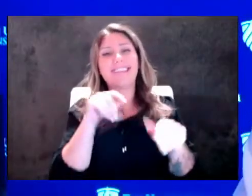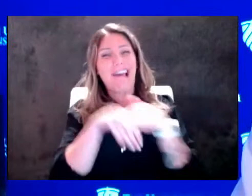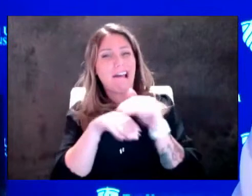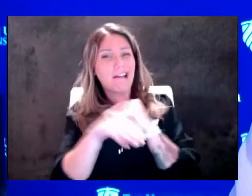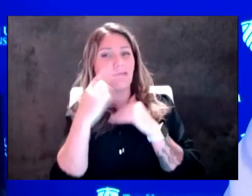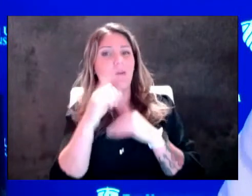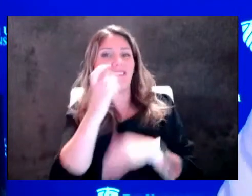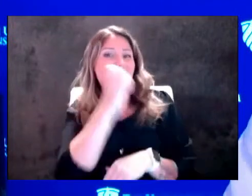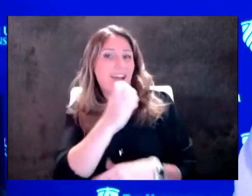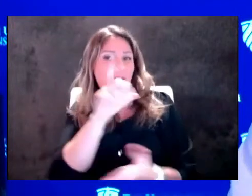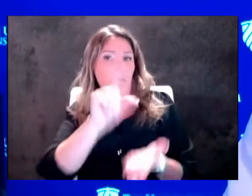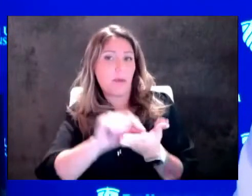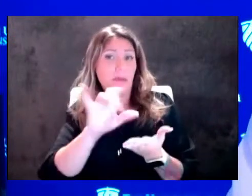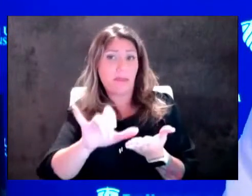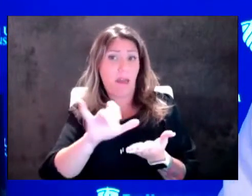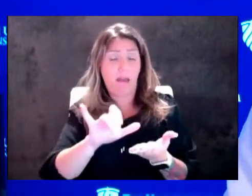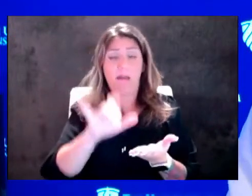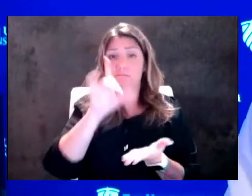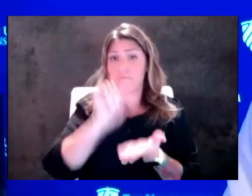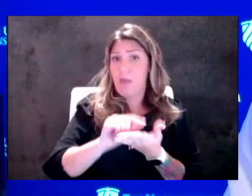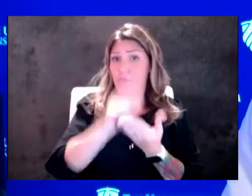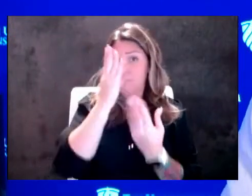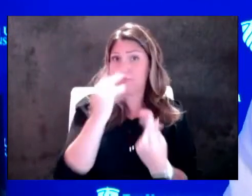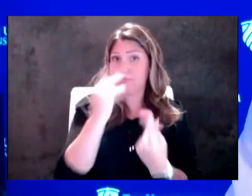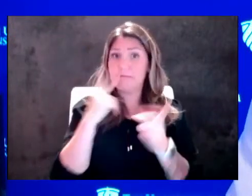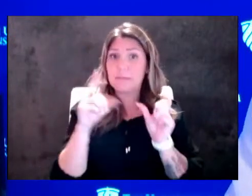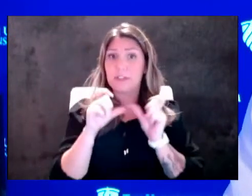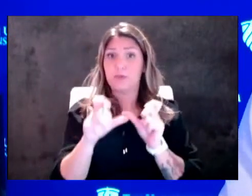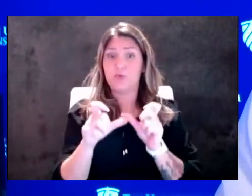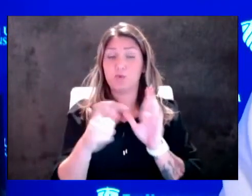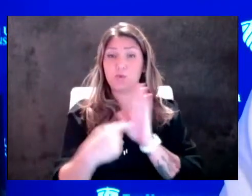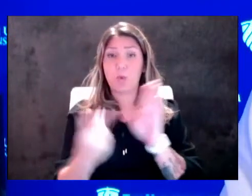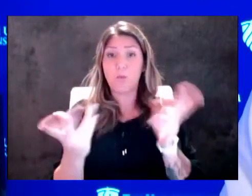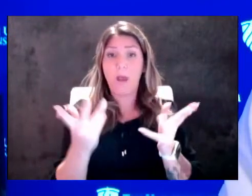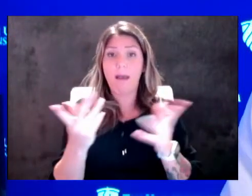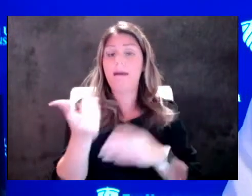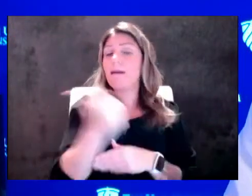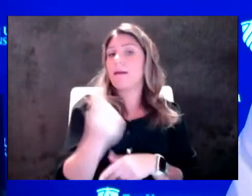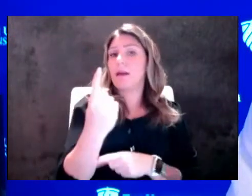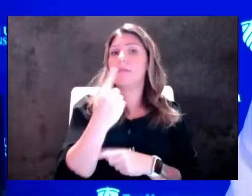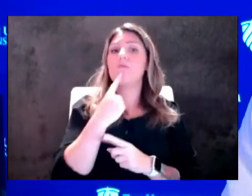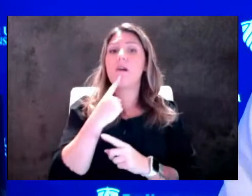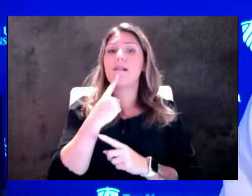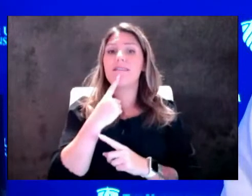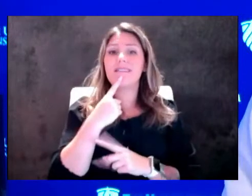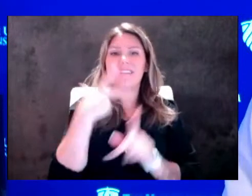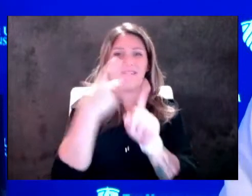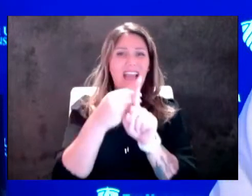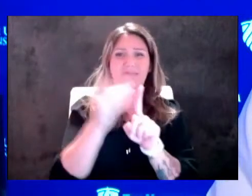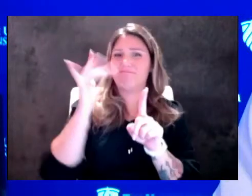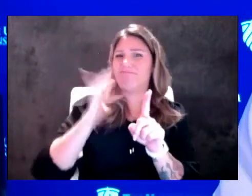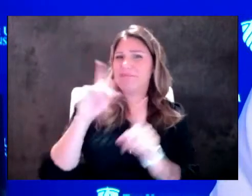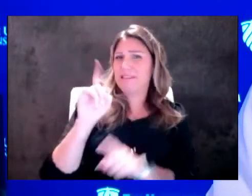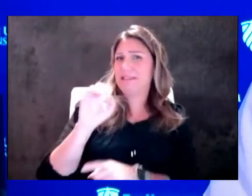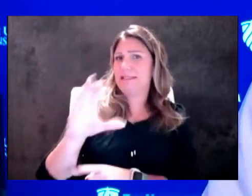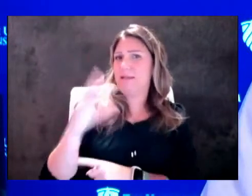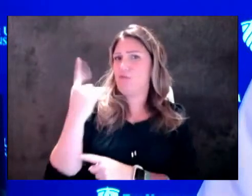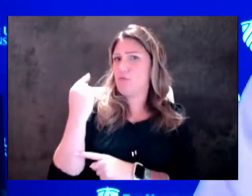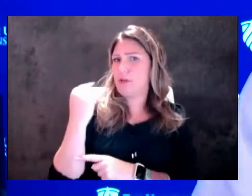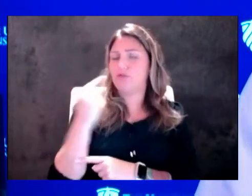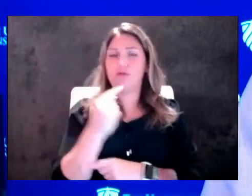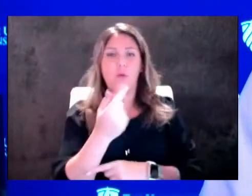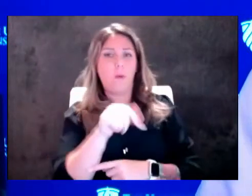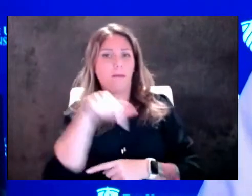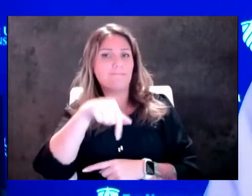And what that published data continues to show is that anybody who got the vaccine even back in December and January continues to have